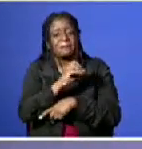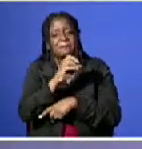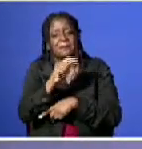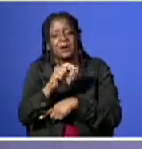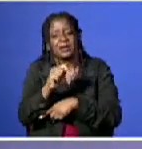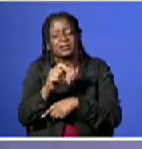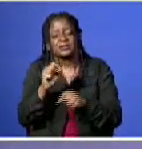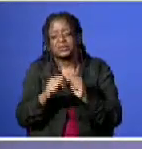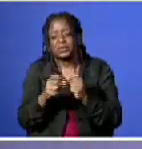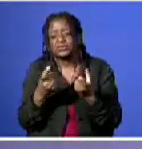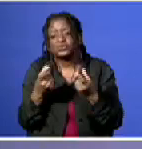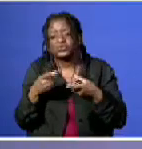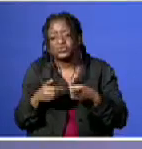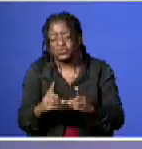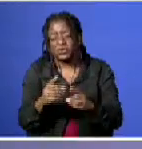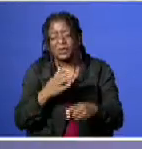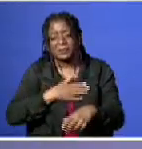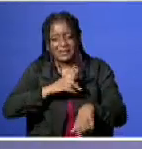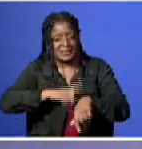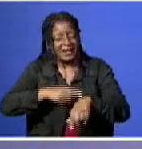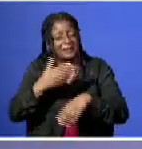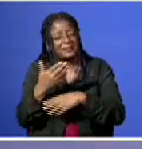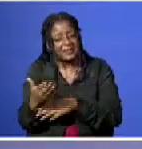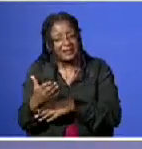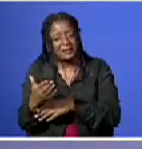So doing my time there.